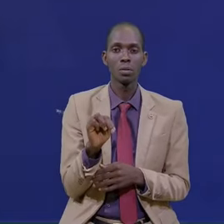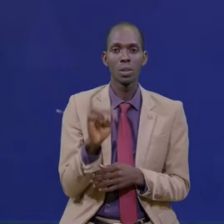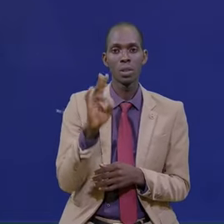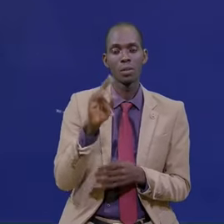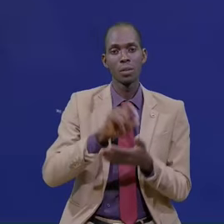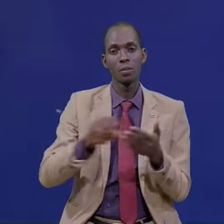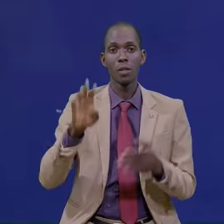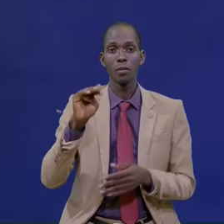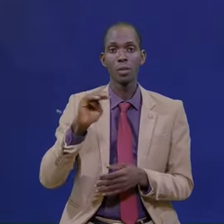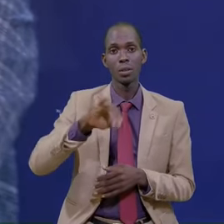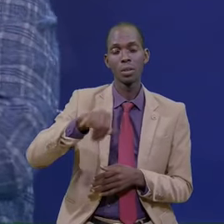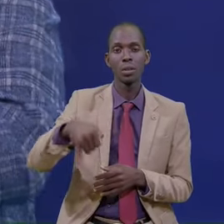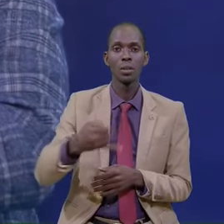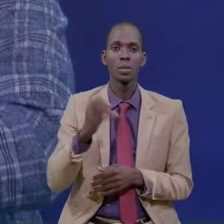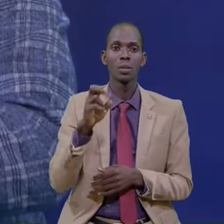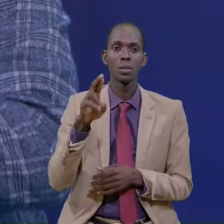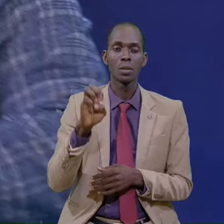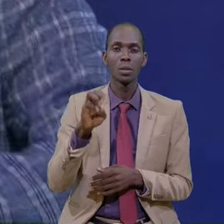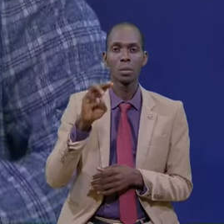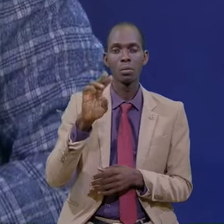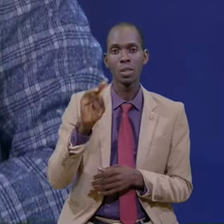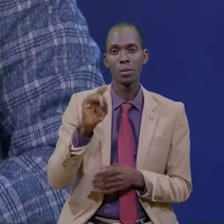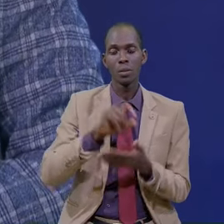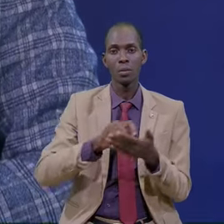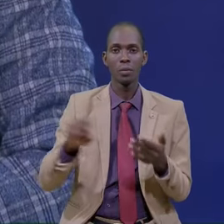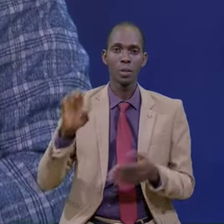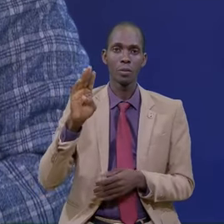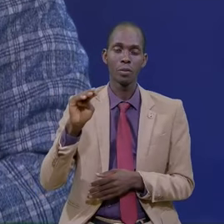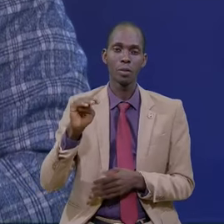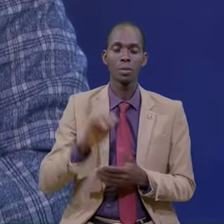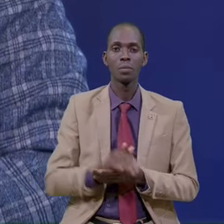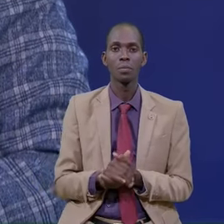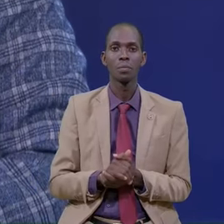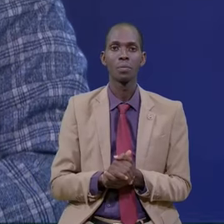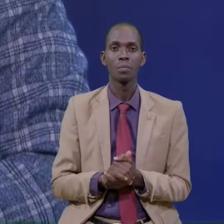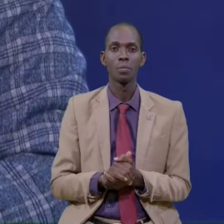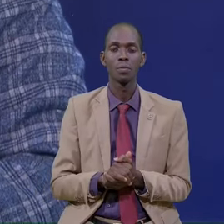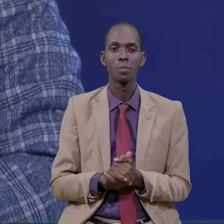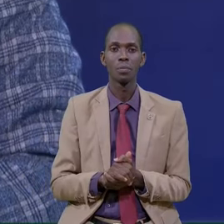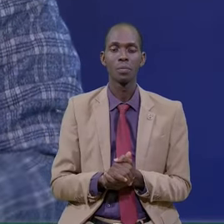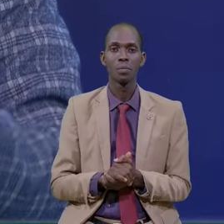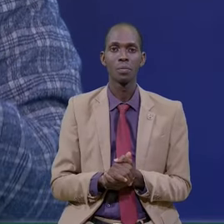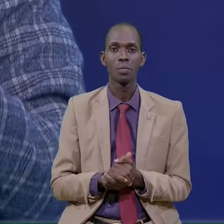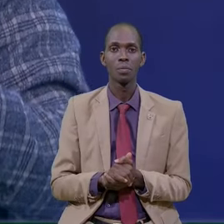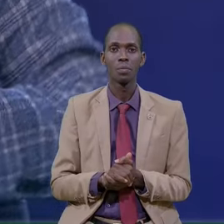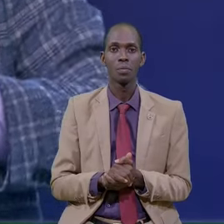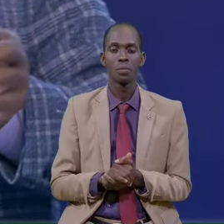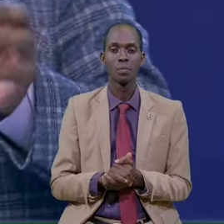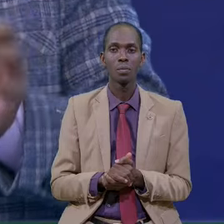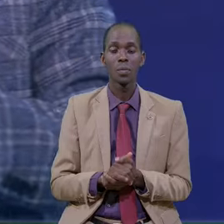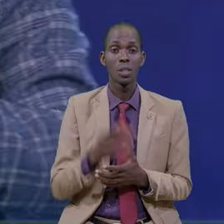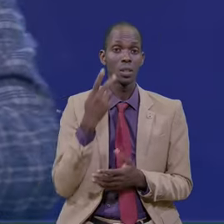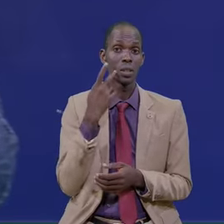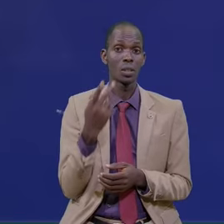verse4 Jeremiah 17 verse 14 look at